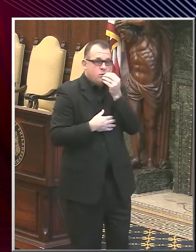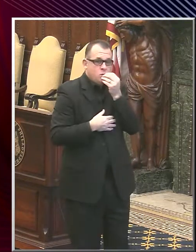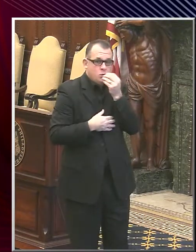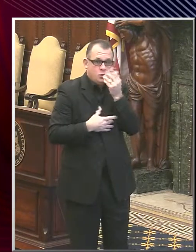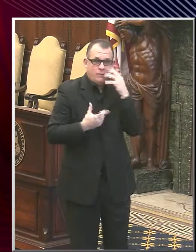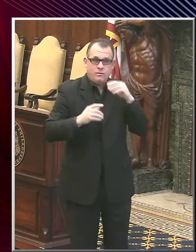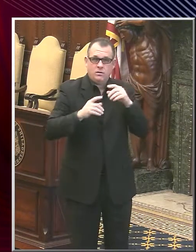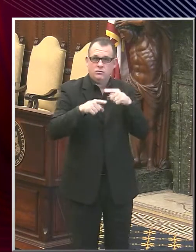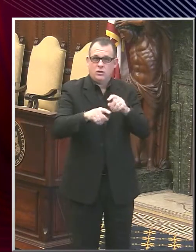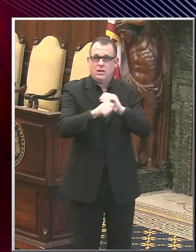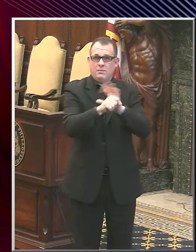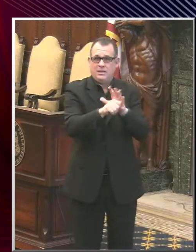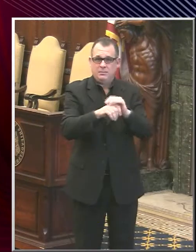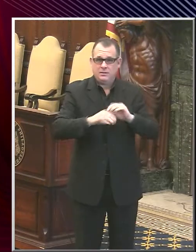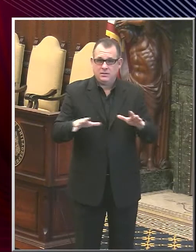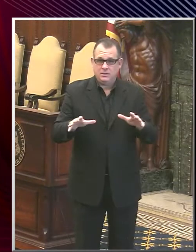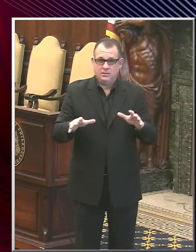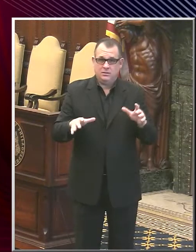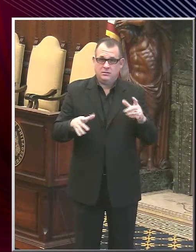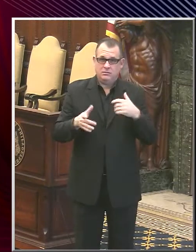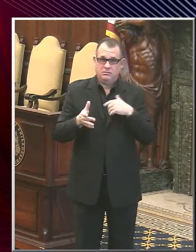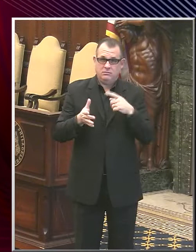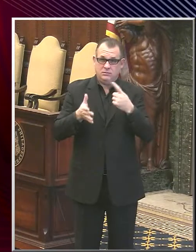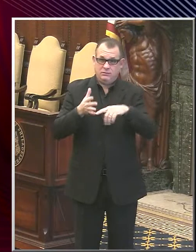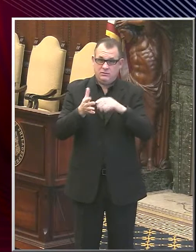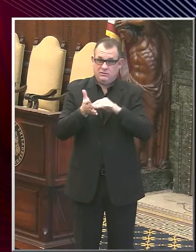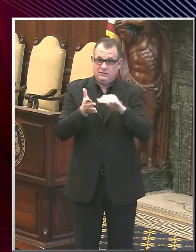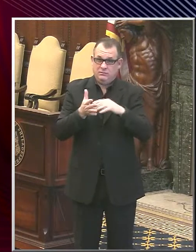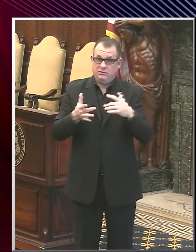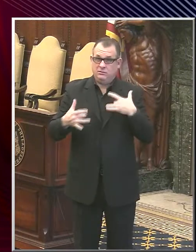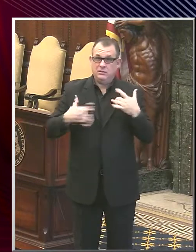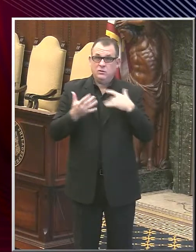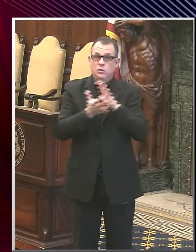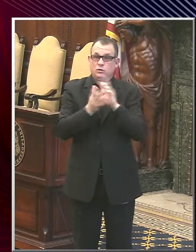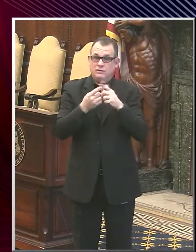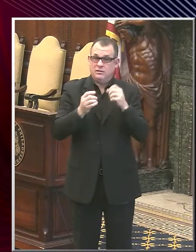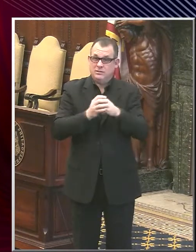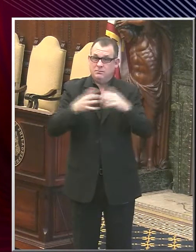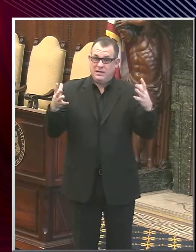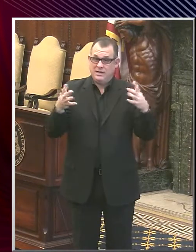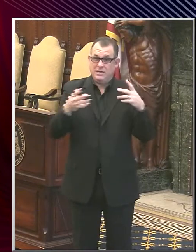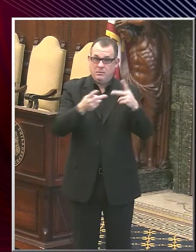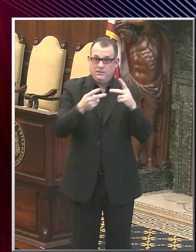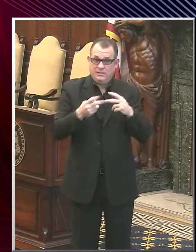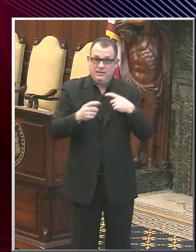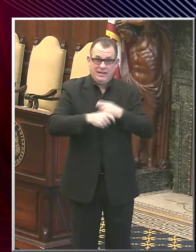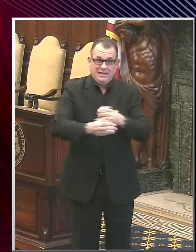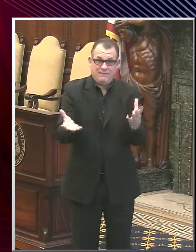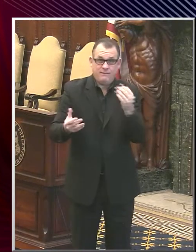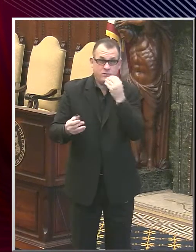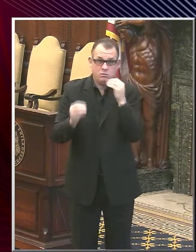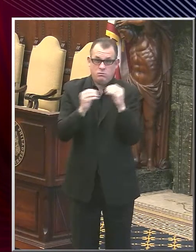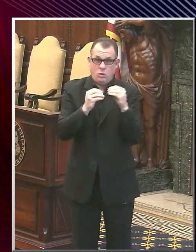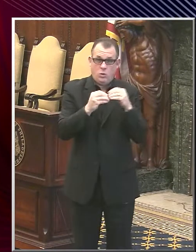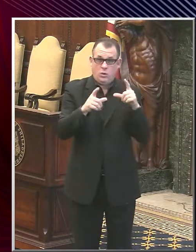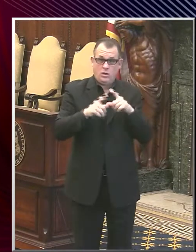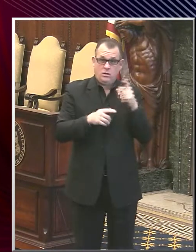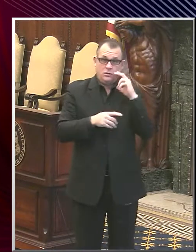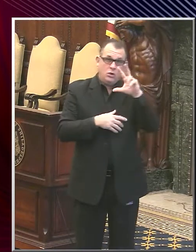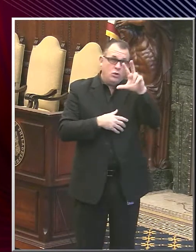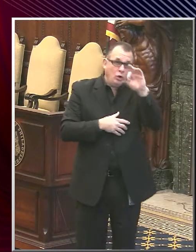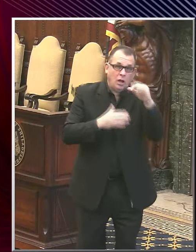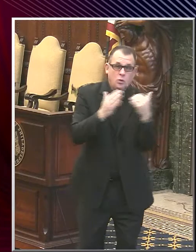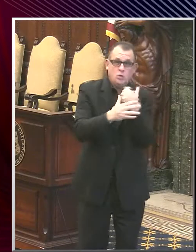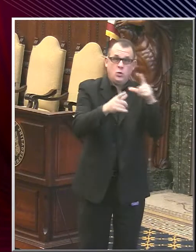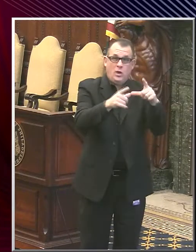the pandemic. This week, we are excited to announce that the school district has expanded the number of distribution sites to include 39